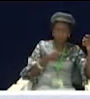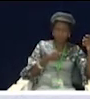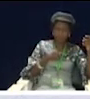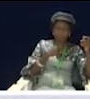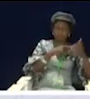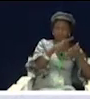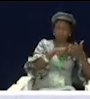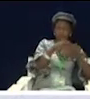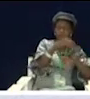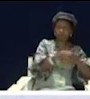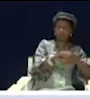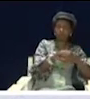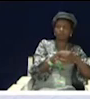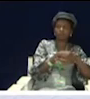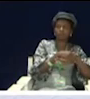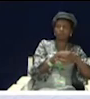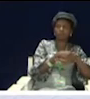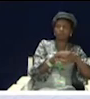tonight.